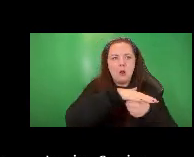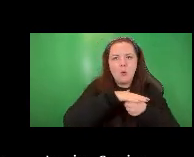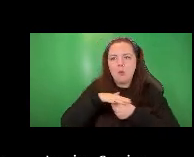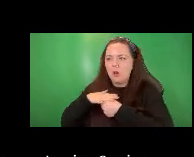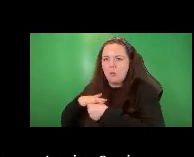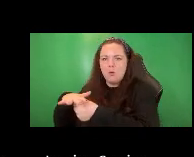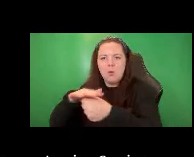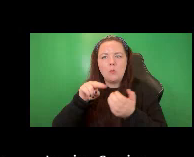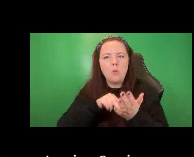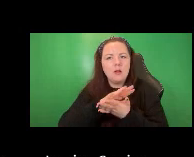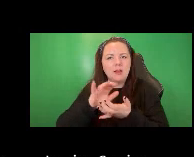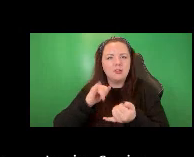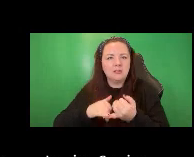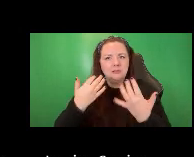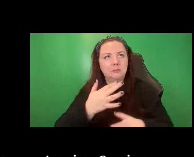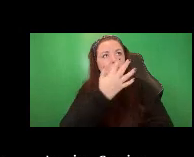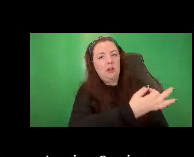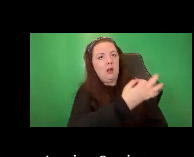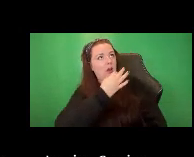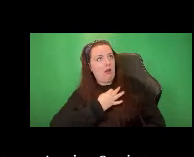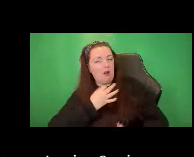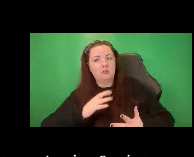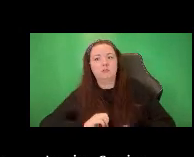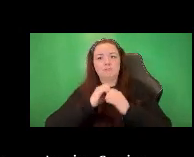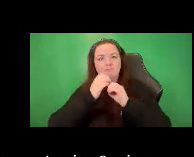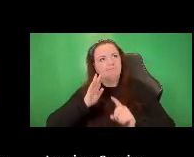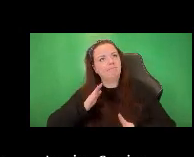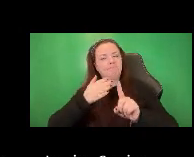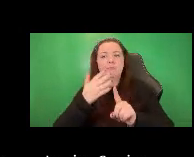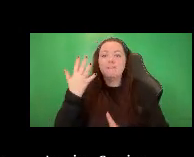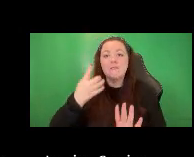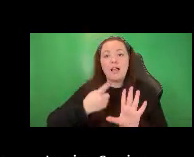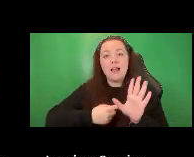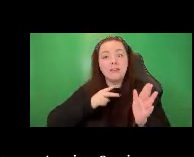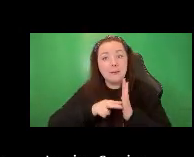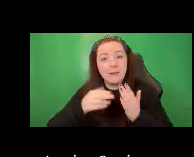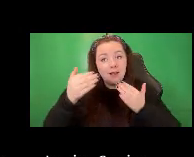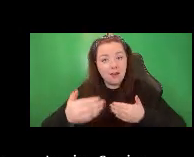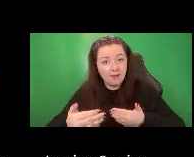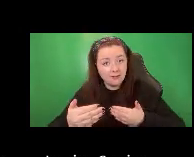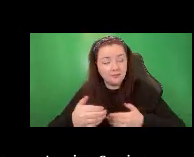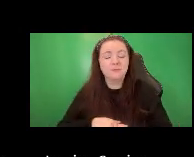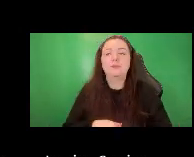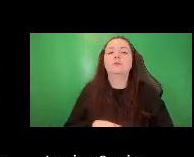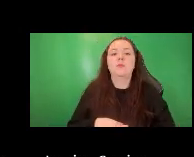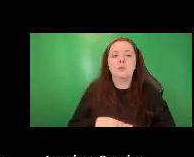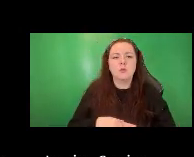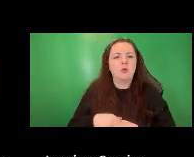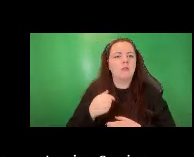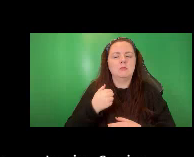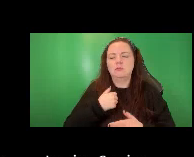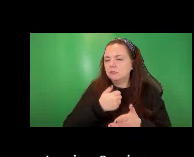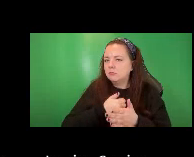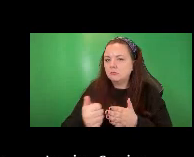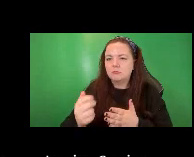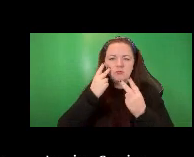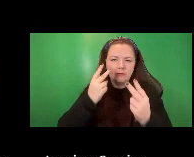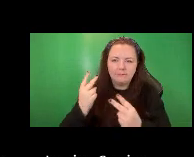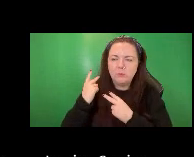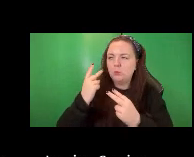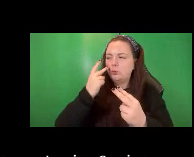plan for our local NHS. We're a couple of years into it, but we always develop it every year. We review it, check